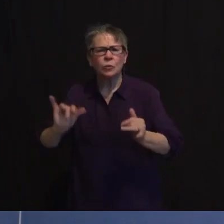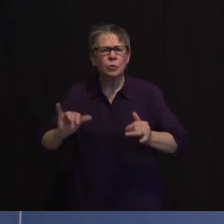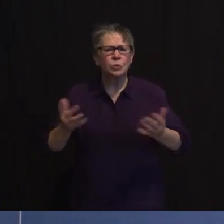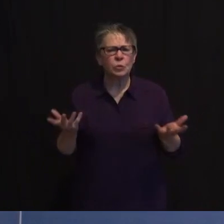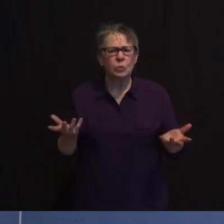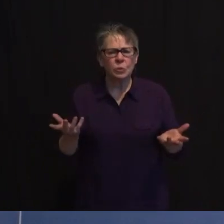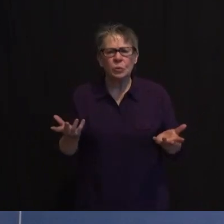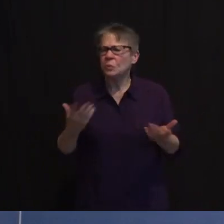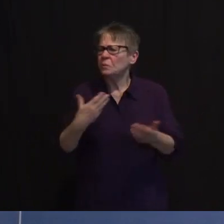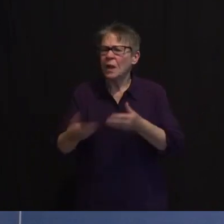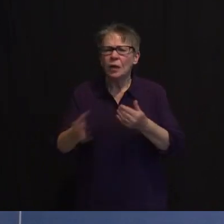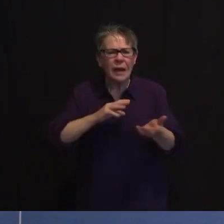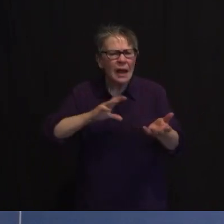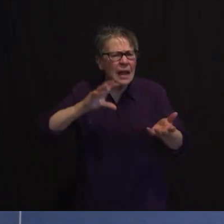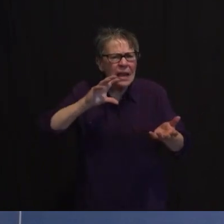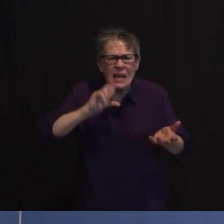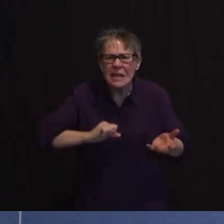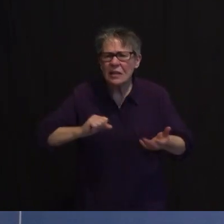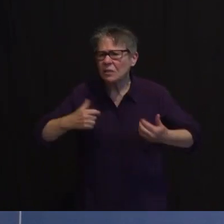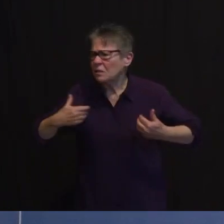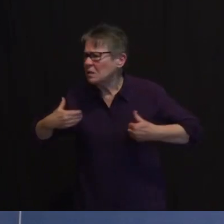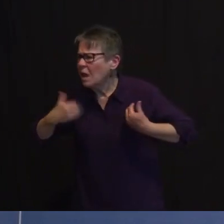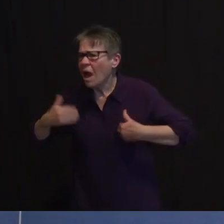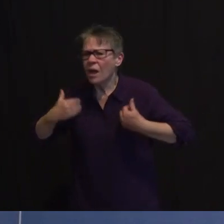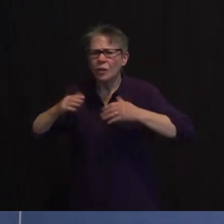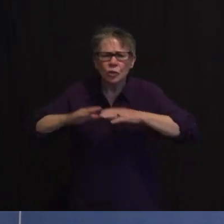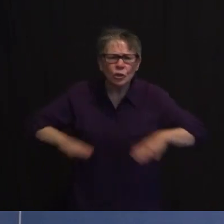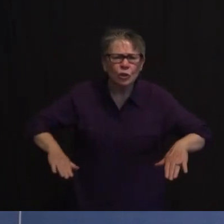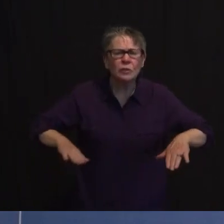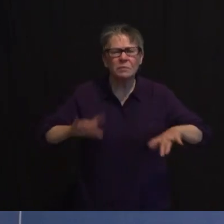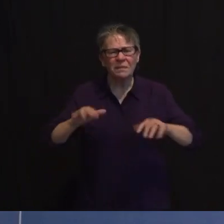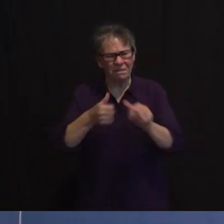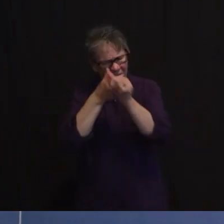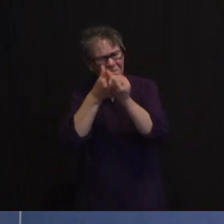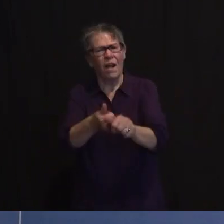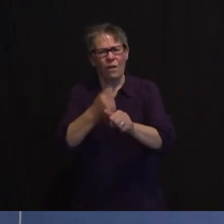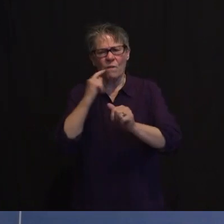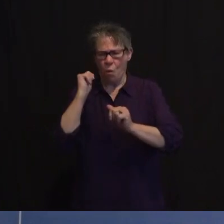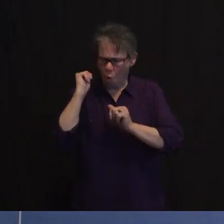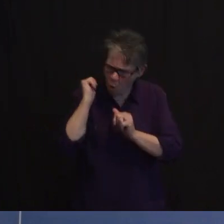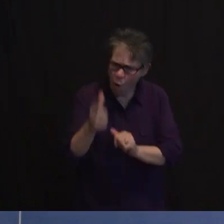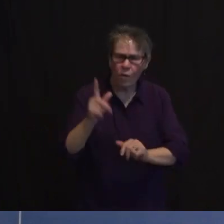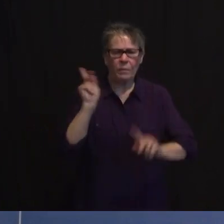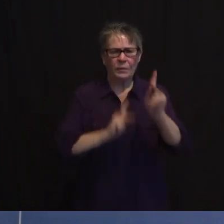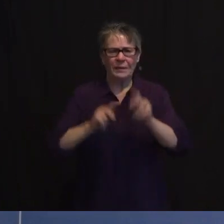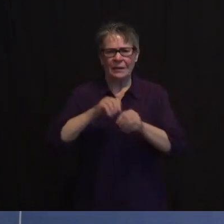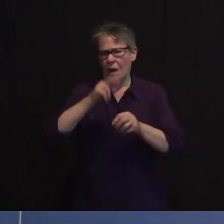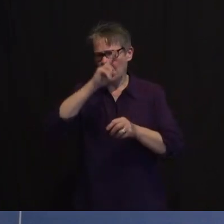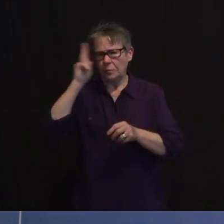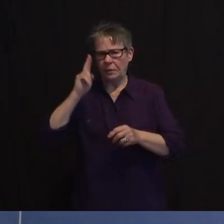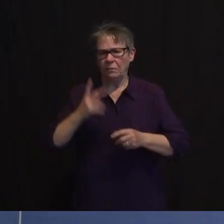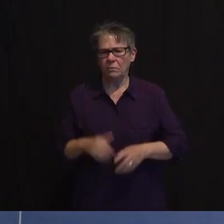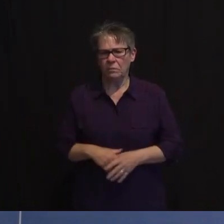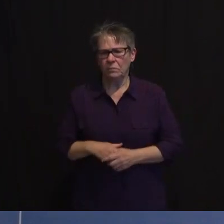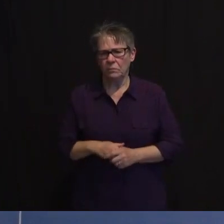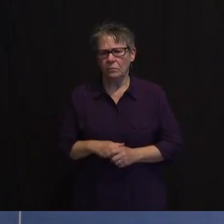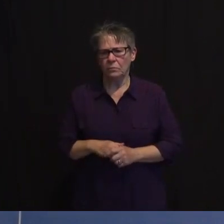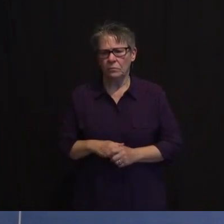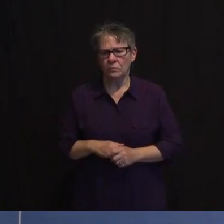framework ensures that all patients receive individualized assessments by clinicians based on the